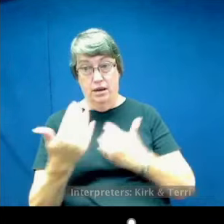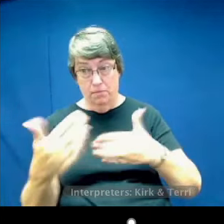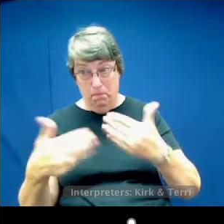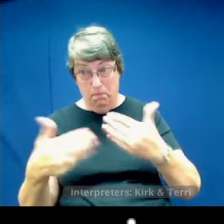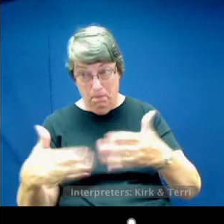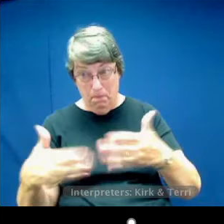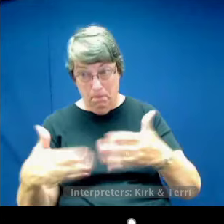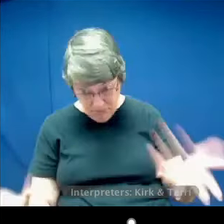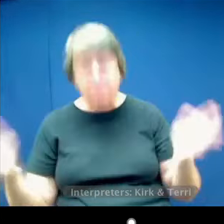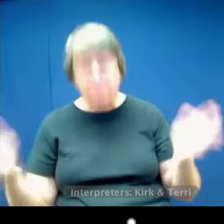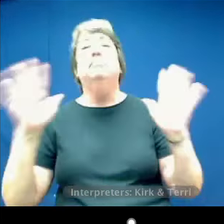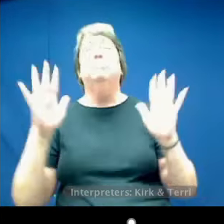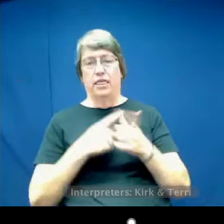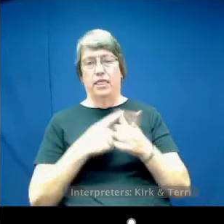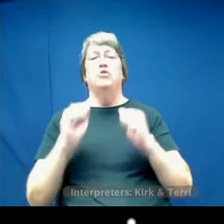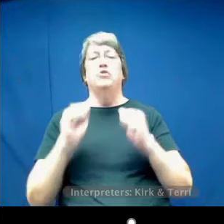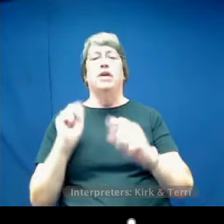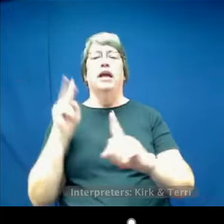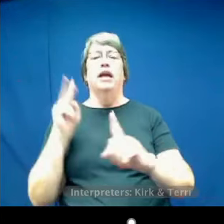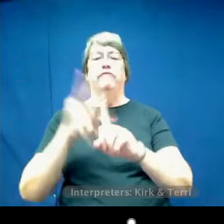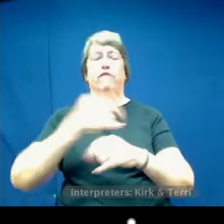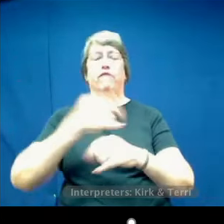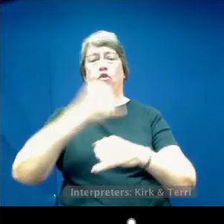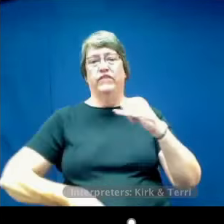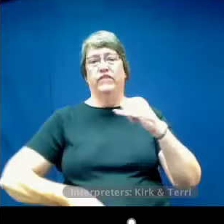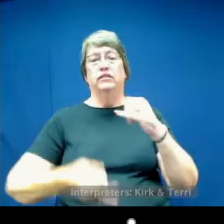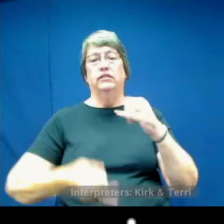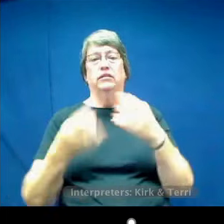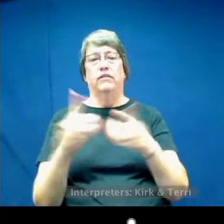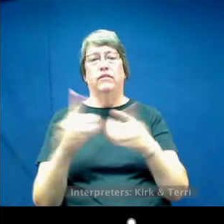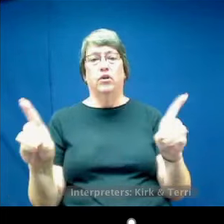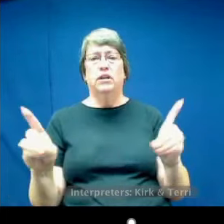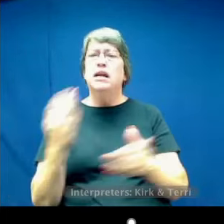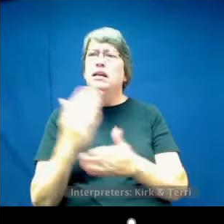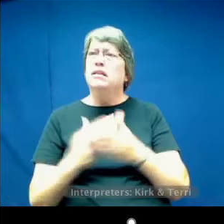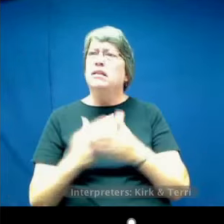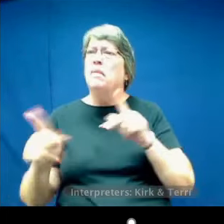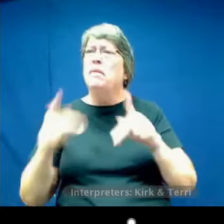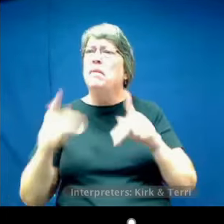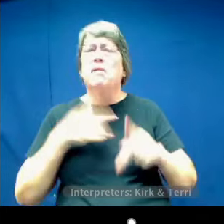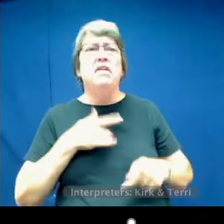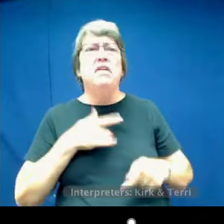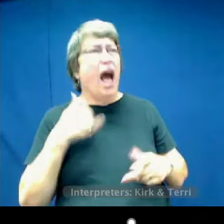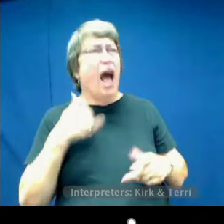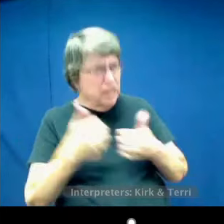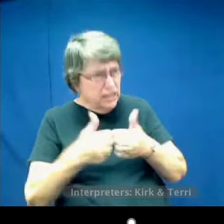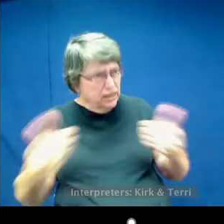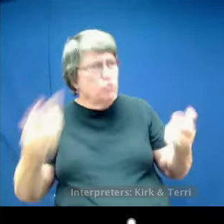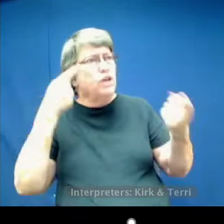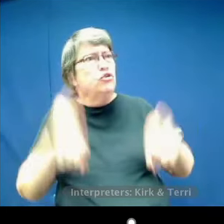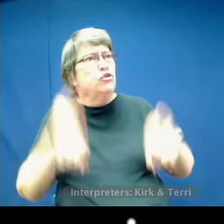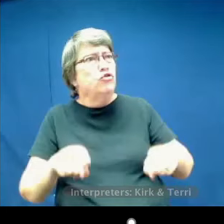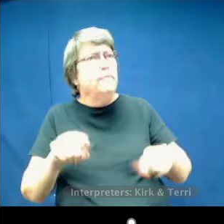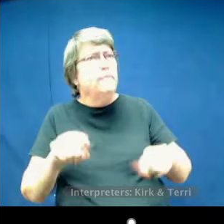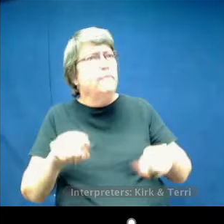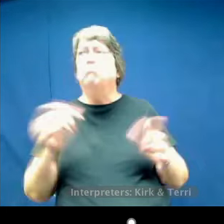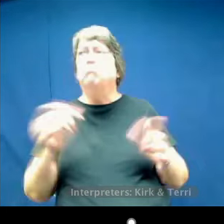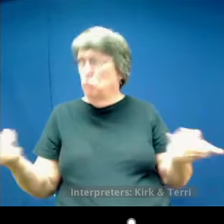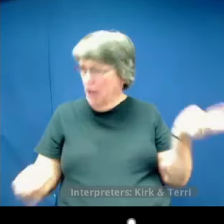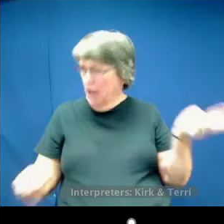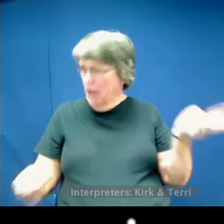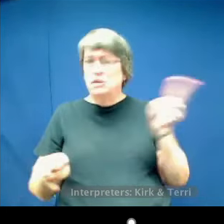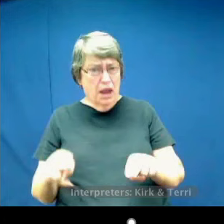People often think that if they have a separation agreement and they get it signed, that that's the same thing as a legal separation,